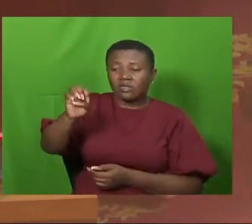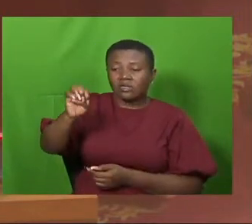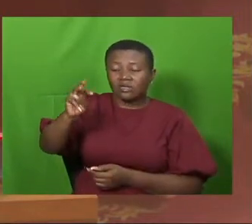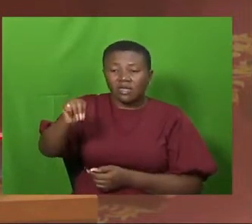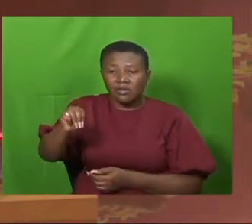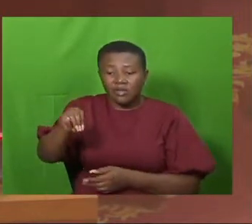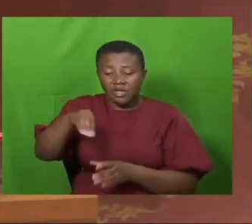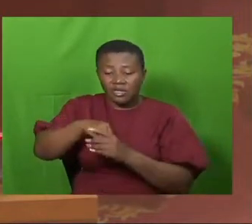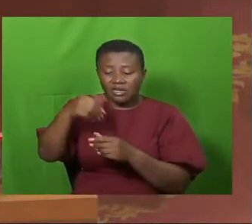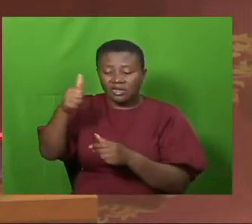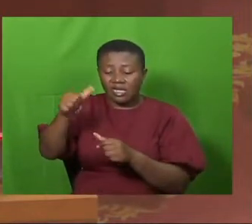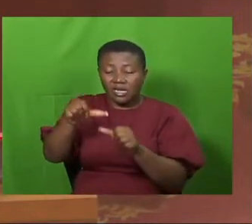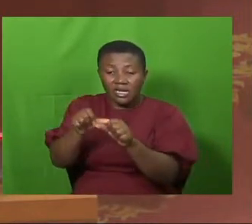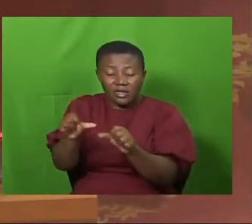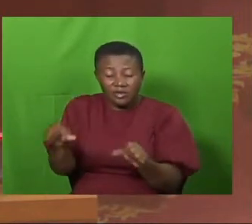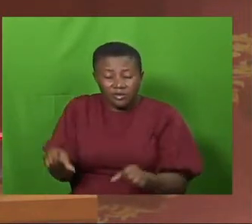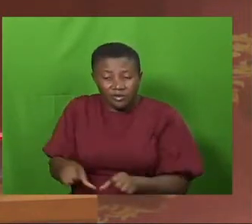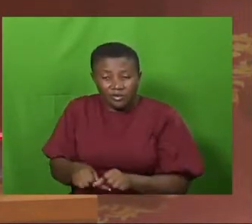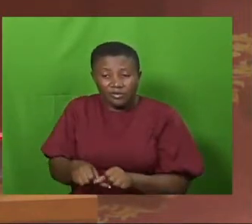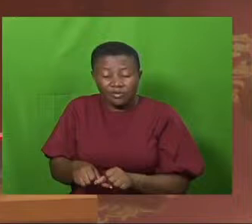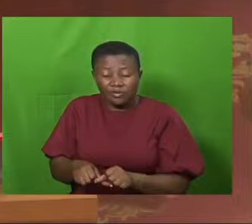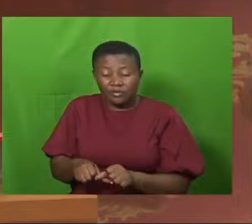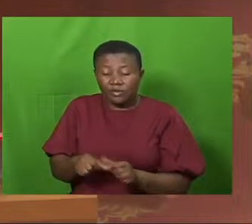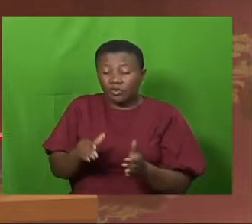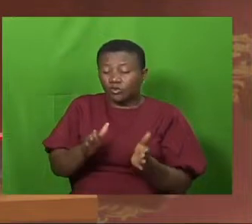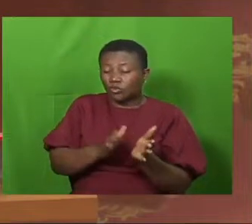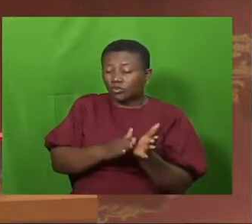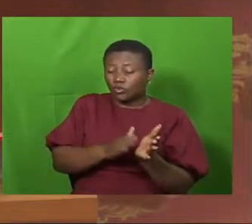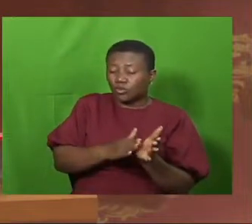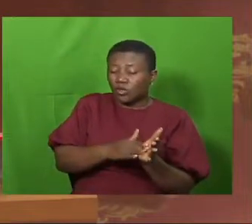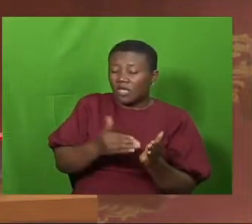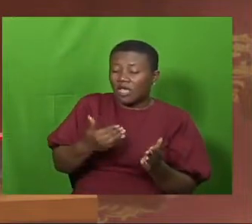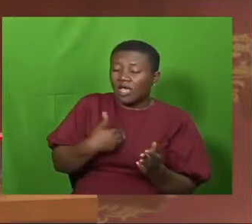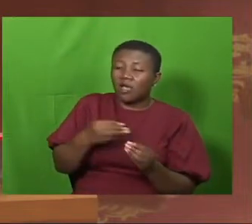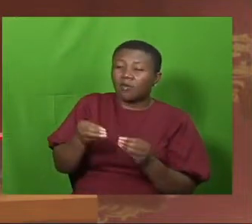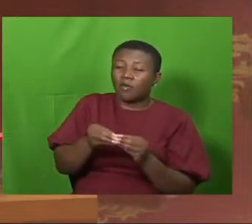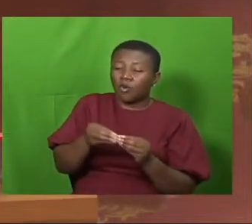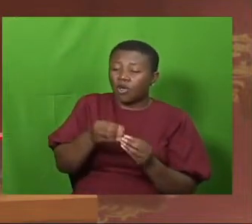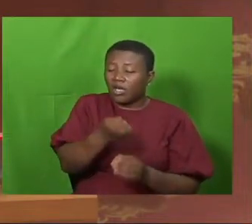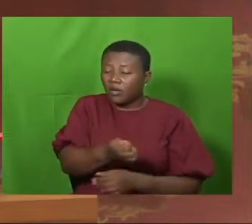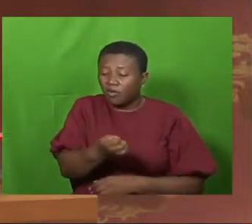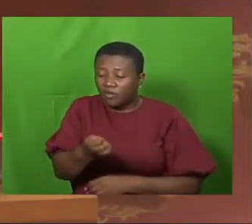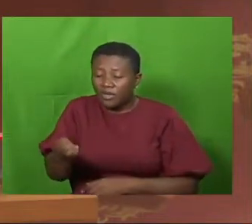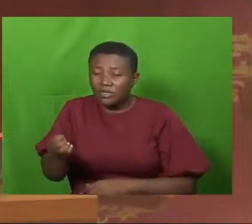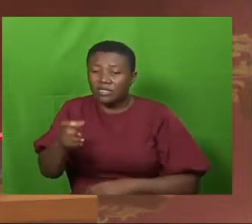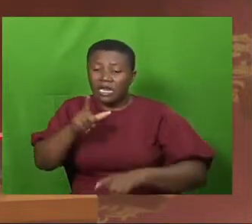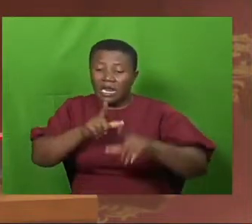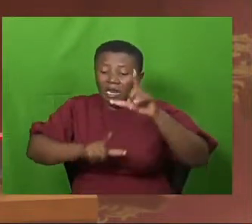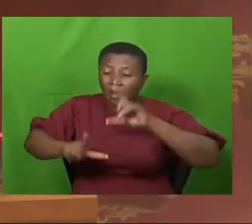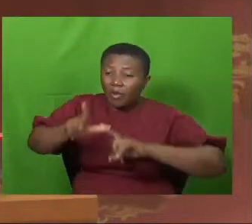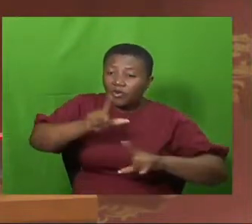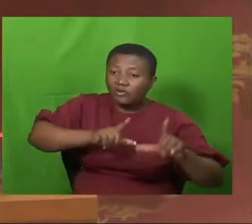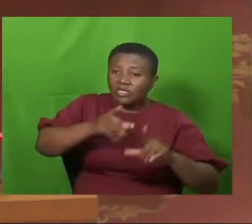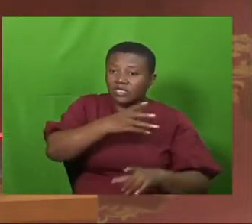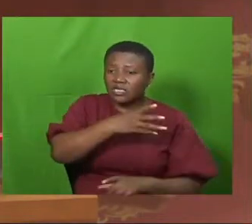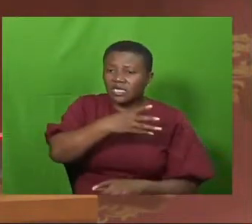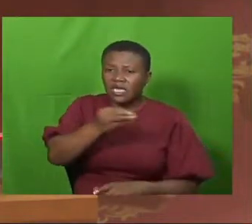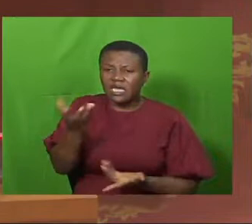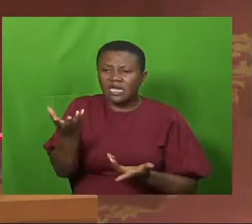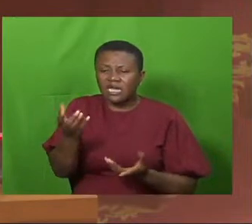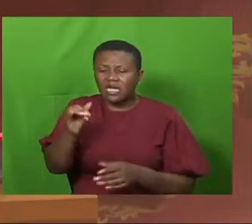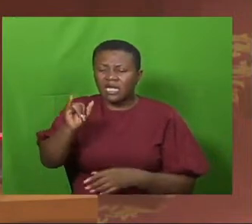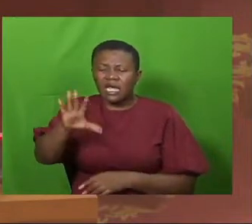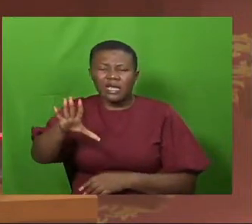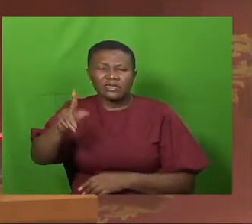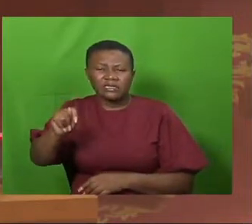areas. Schools are being equipped with laboratories and ICT centers. The E-block facilities that